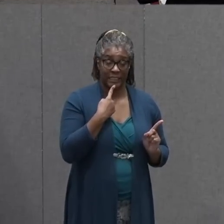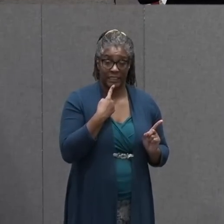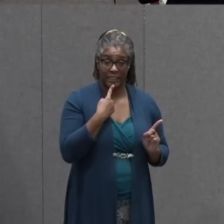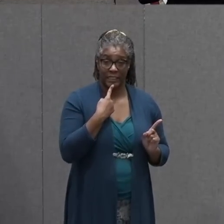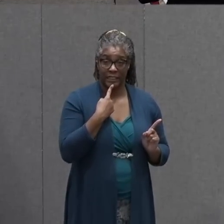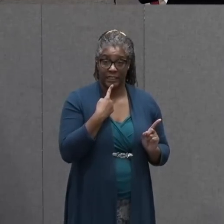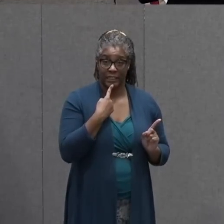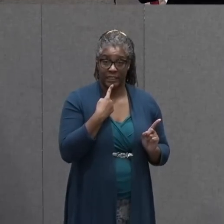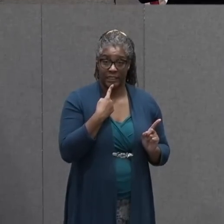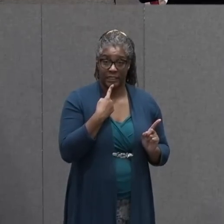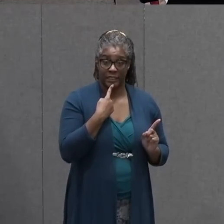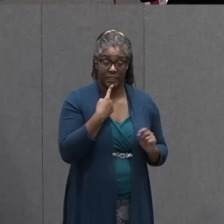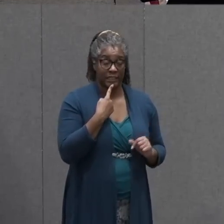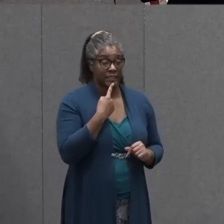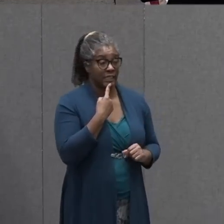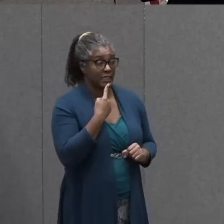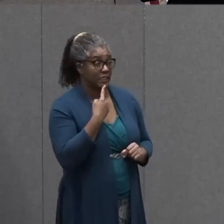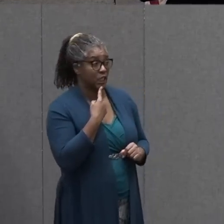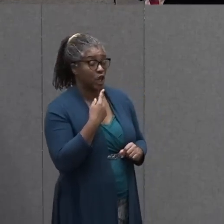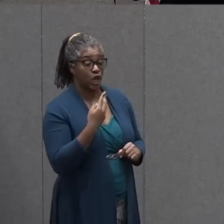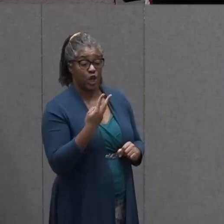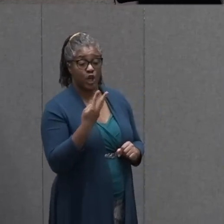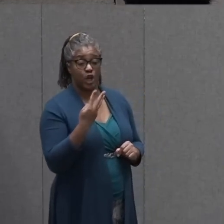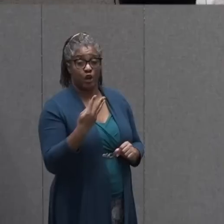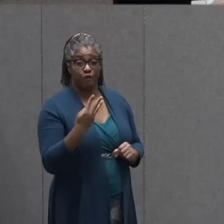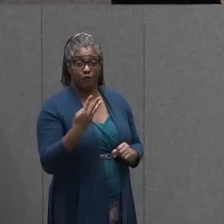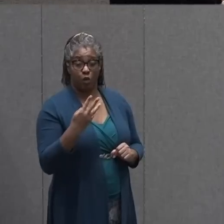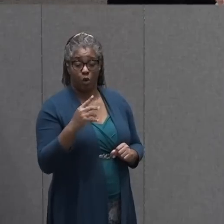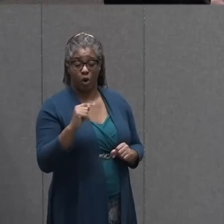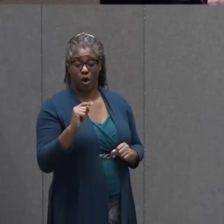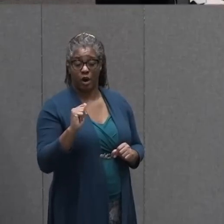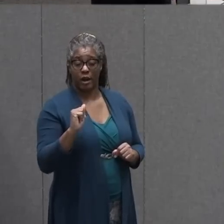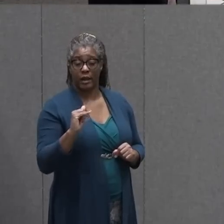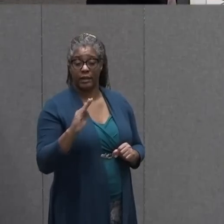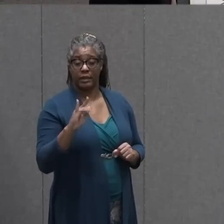4 tablespoons of cocoa.